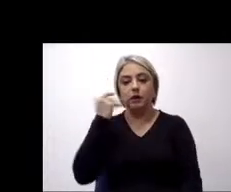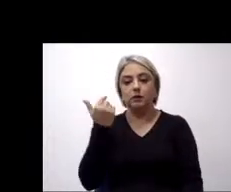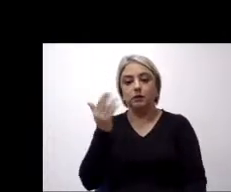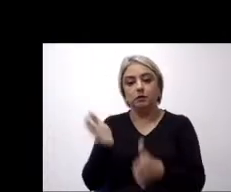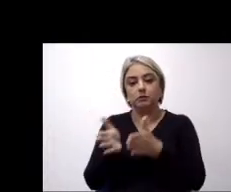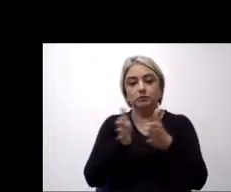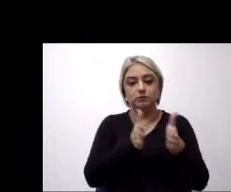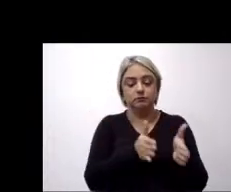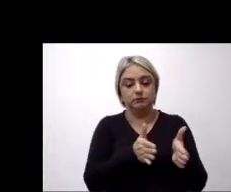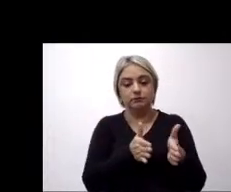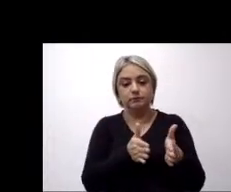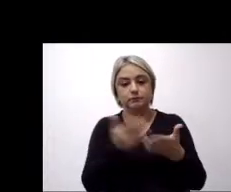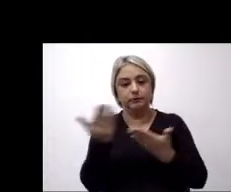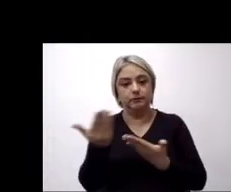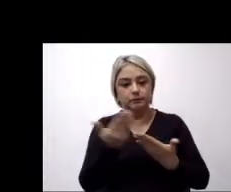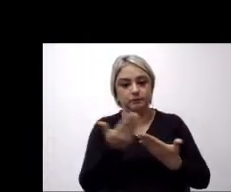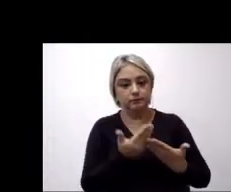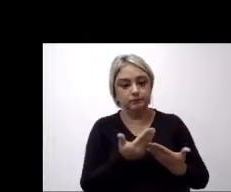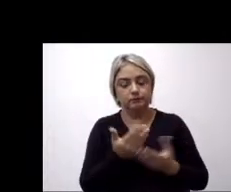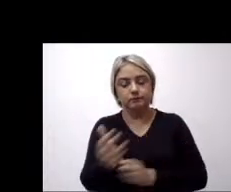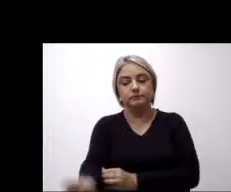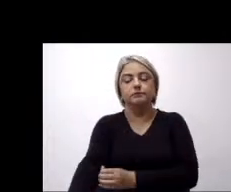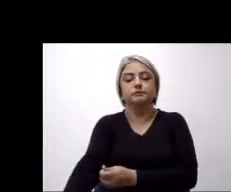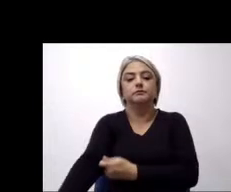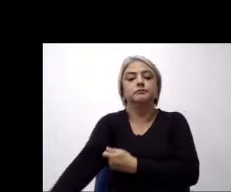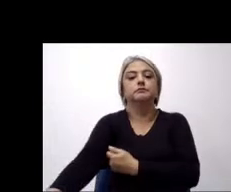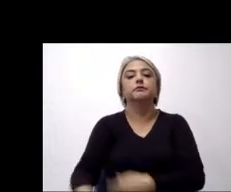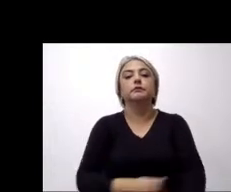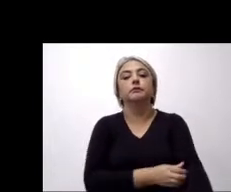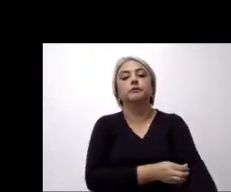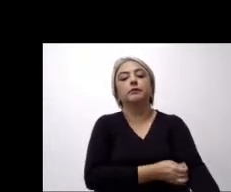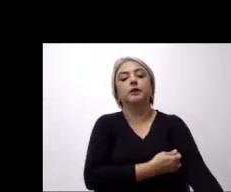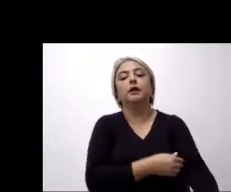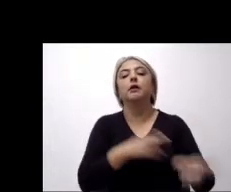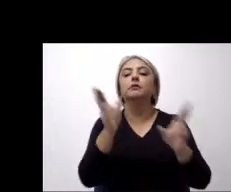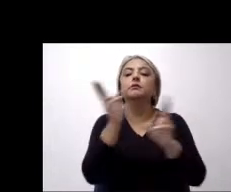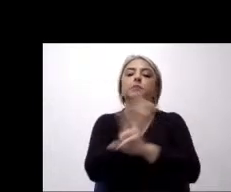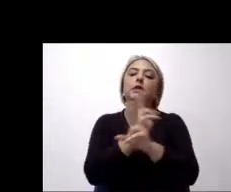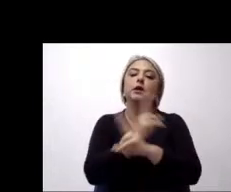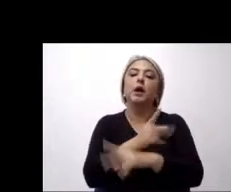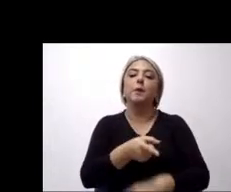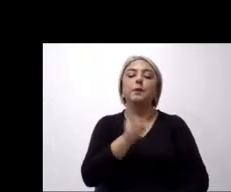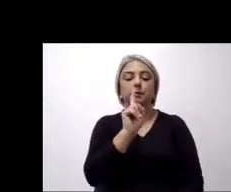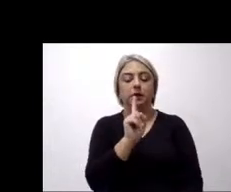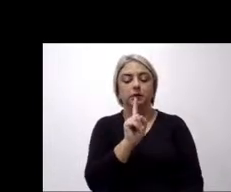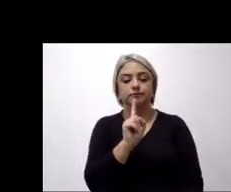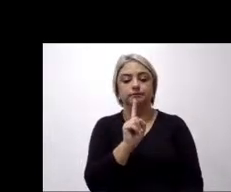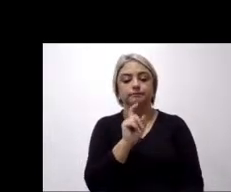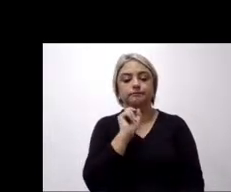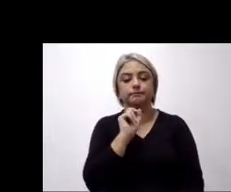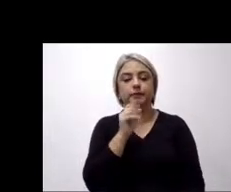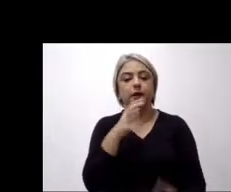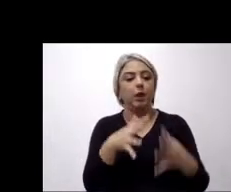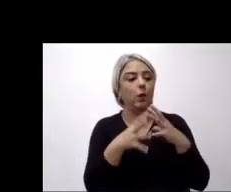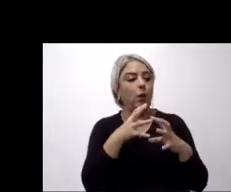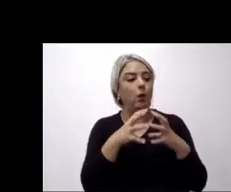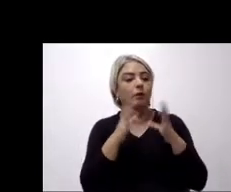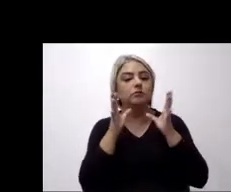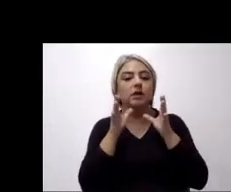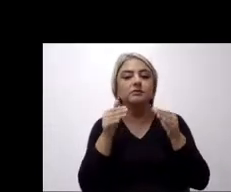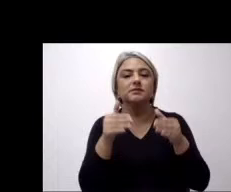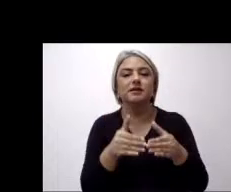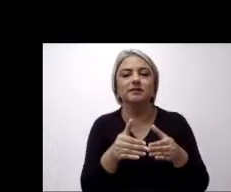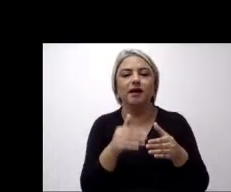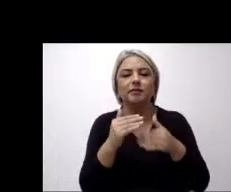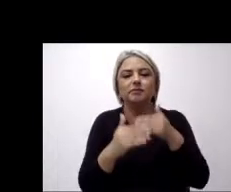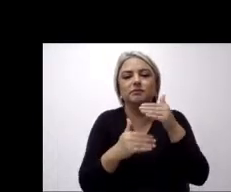5th point, which is also linked to the first point, is because the conflict is very central in policy process, so